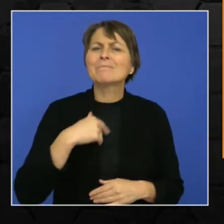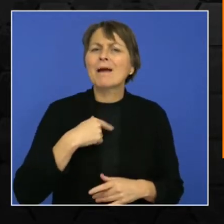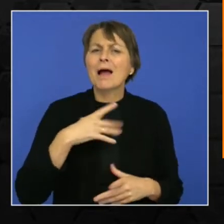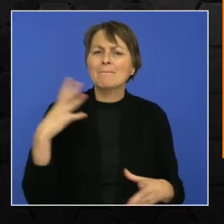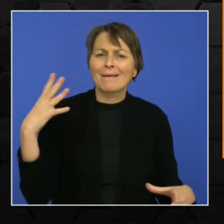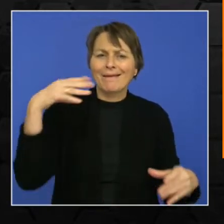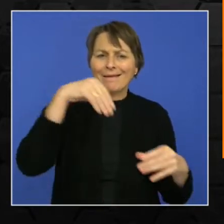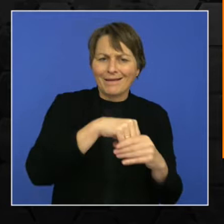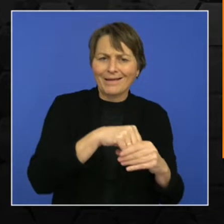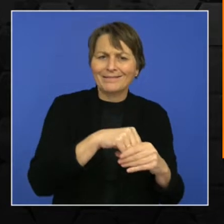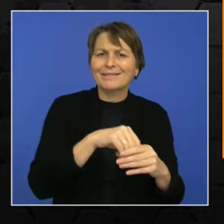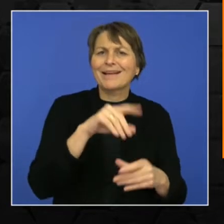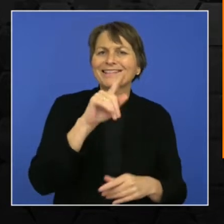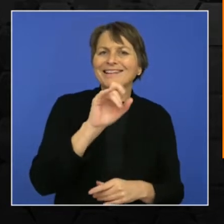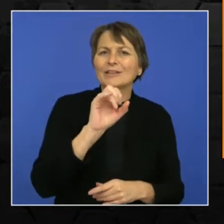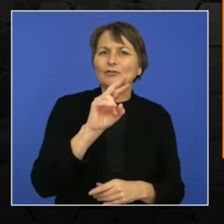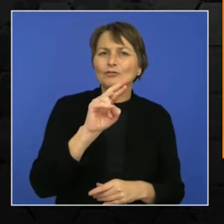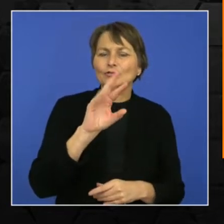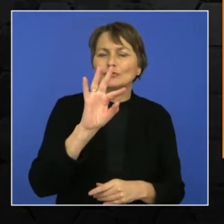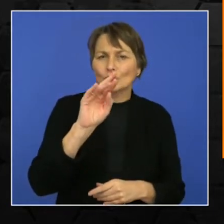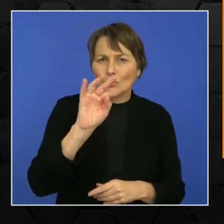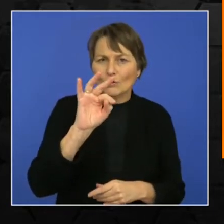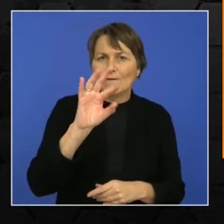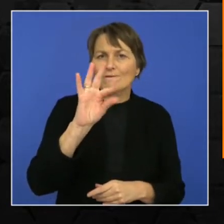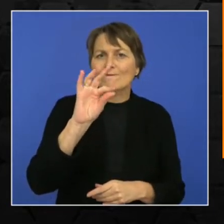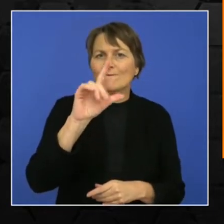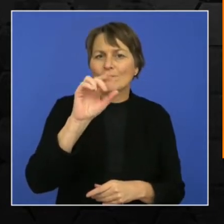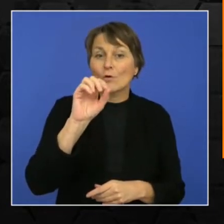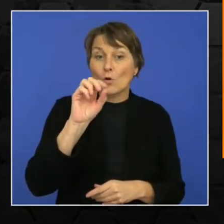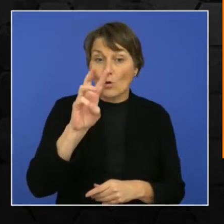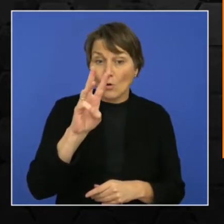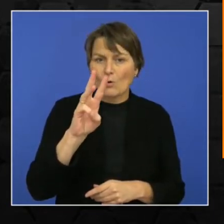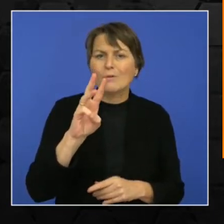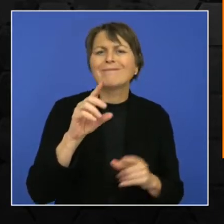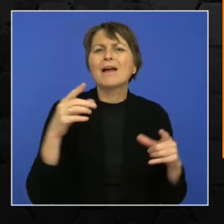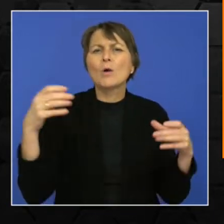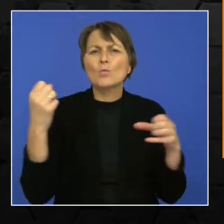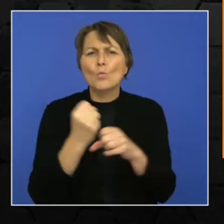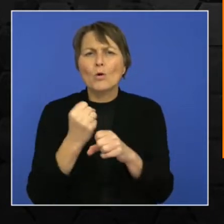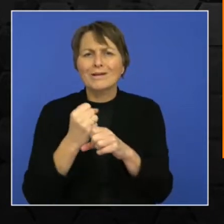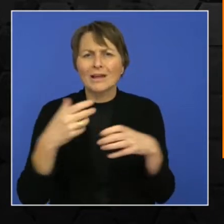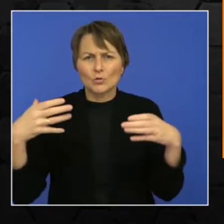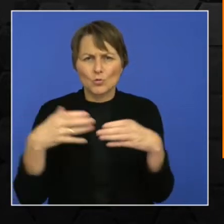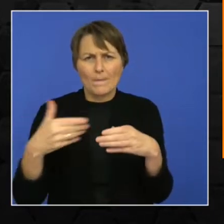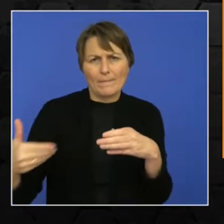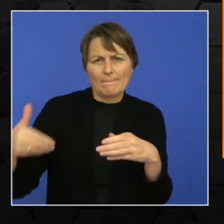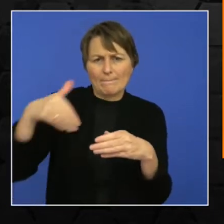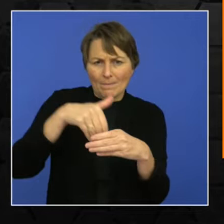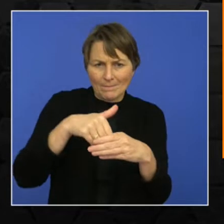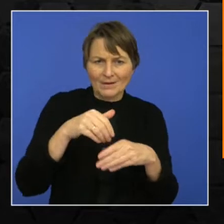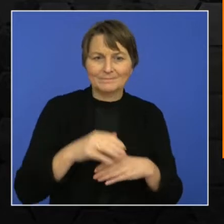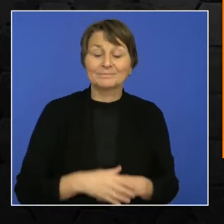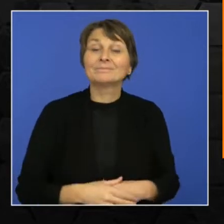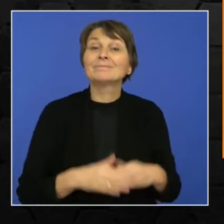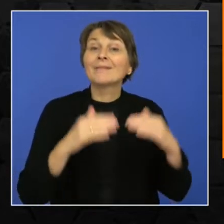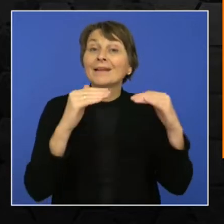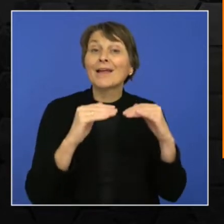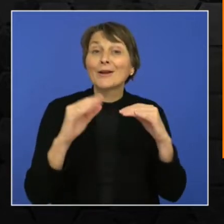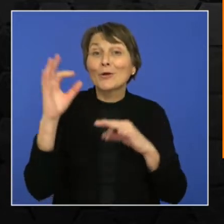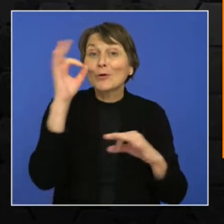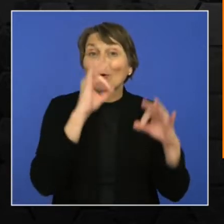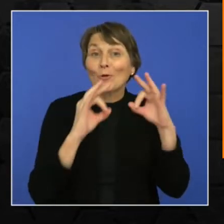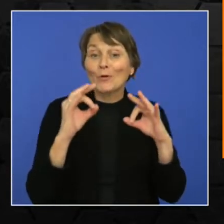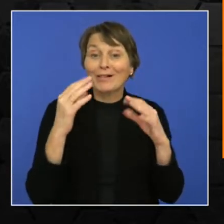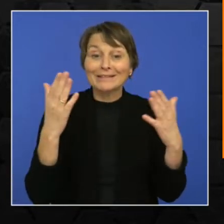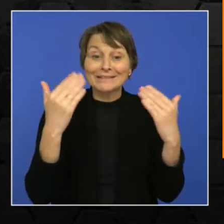I'm also GSOC student this year under TensorFlow org, and I contributed to TensorFlow.js for MLSA, and I'm a beta MLSA right now. I'm a founder of my own